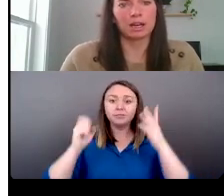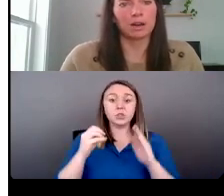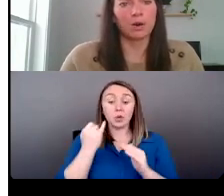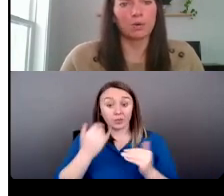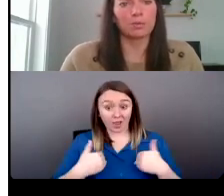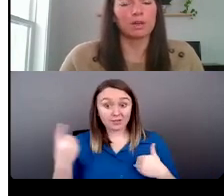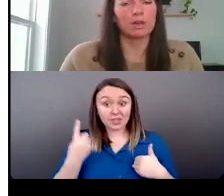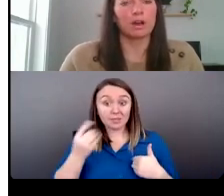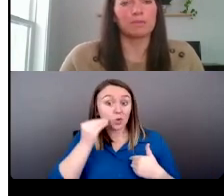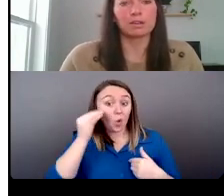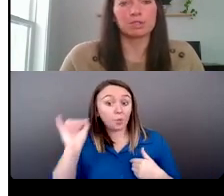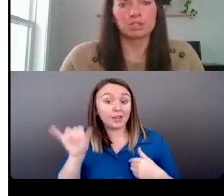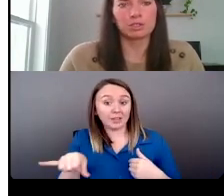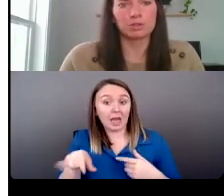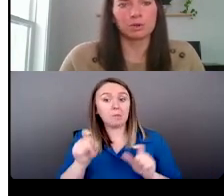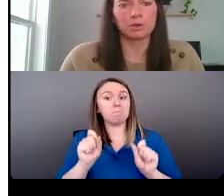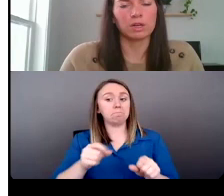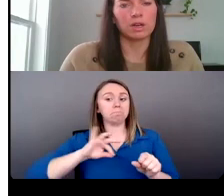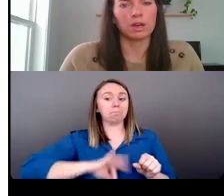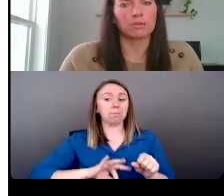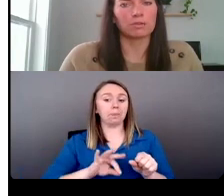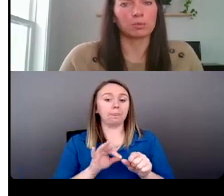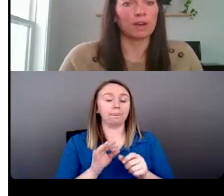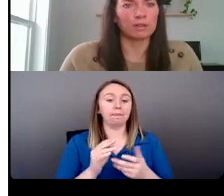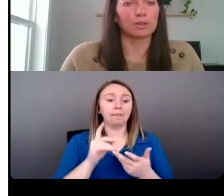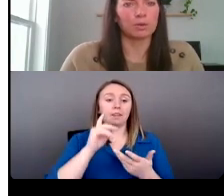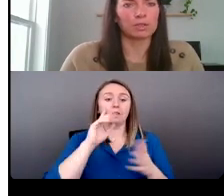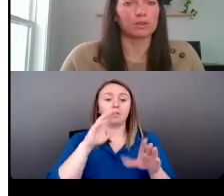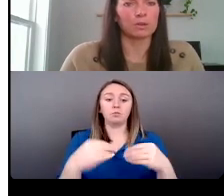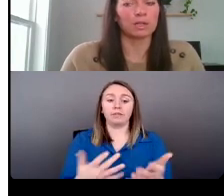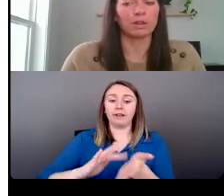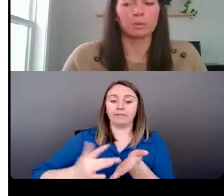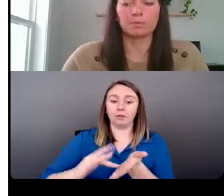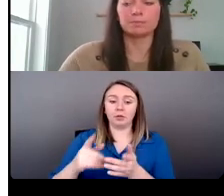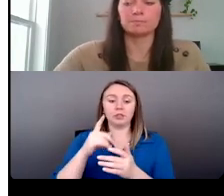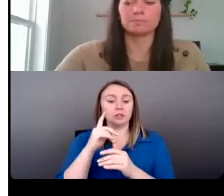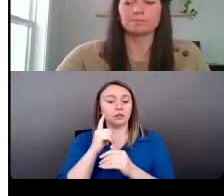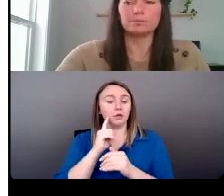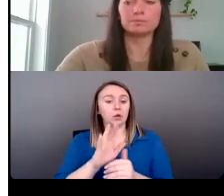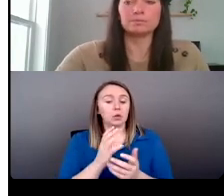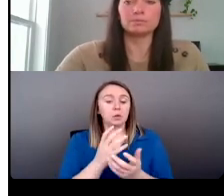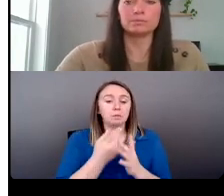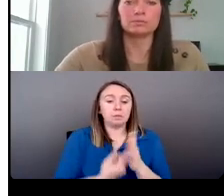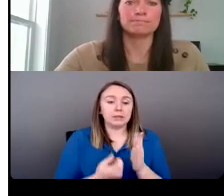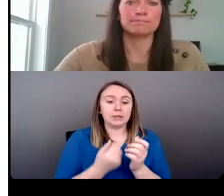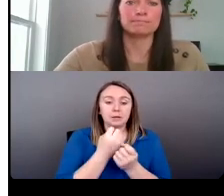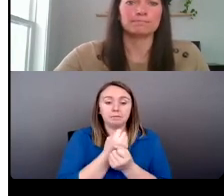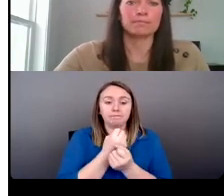that at home, that can be just as useful for providing fingerprints on your missing loved one.